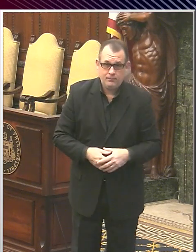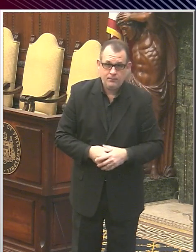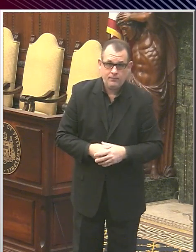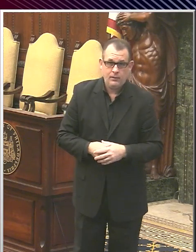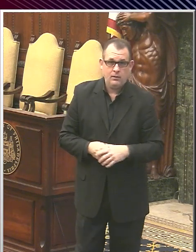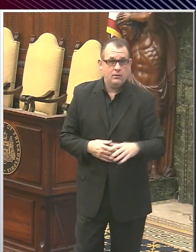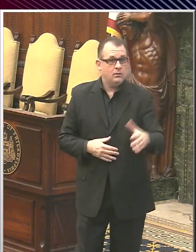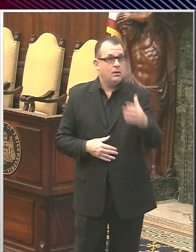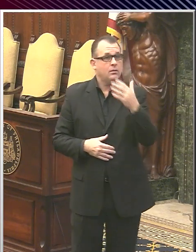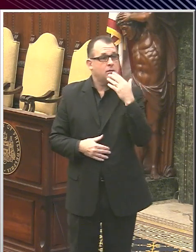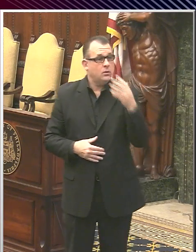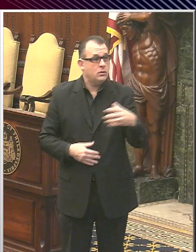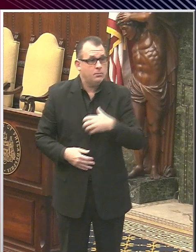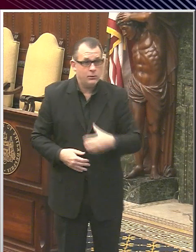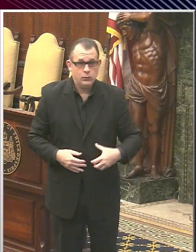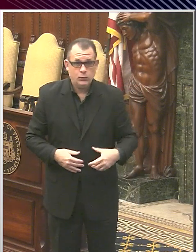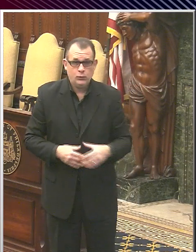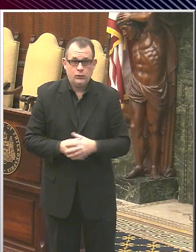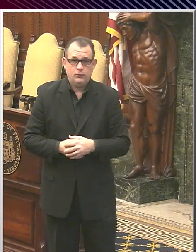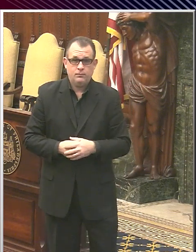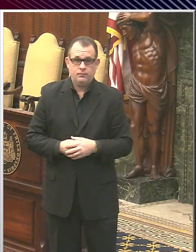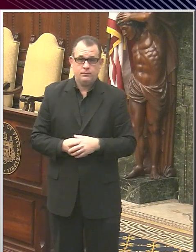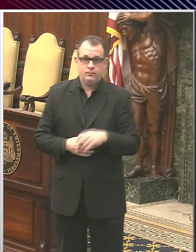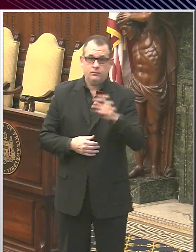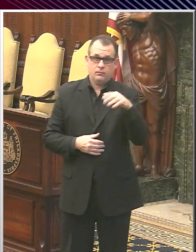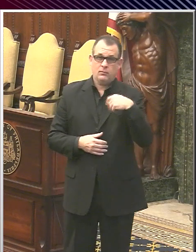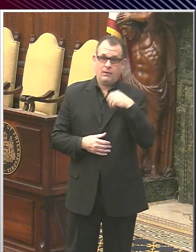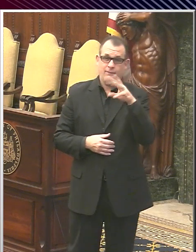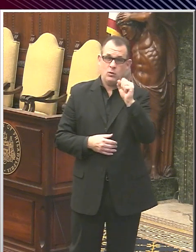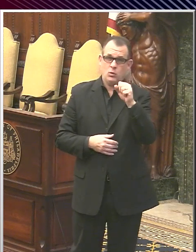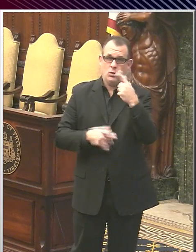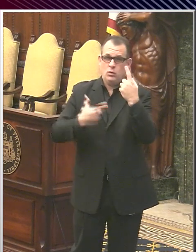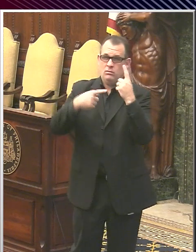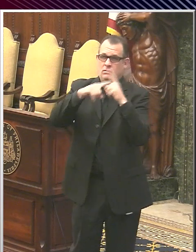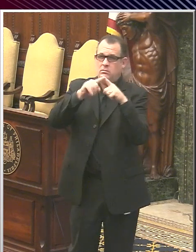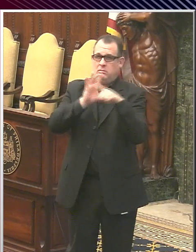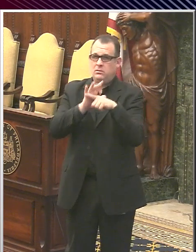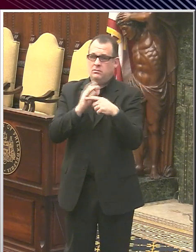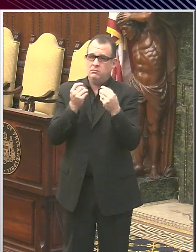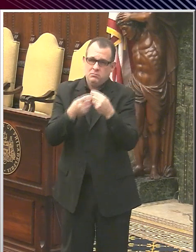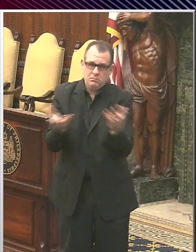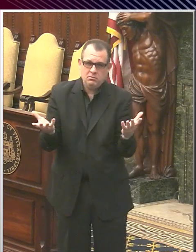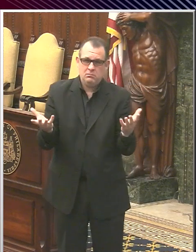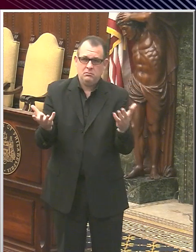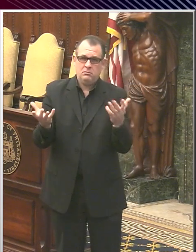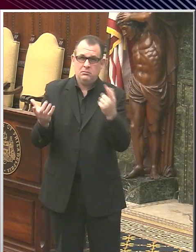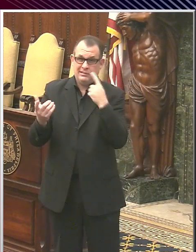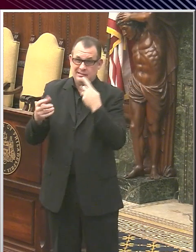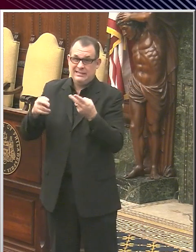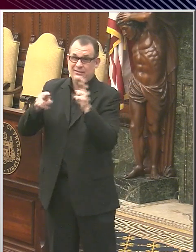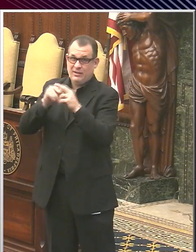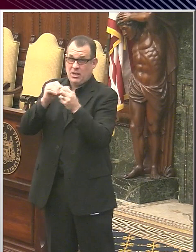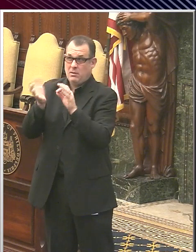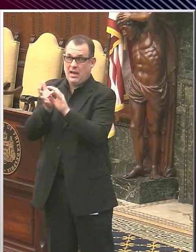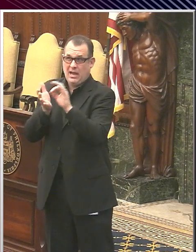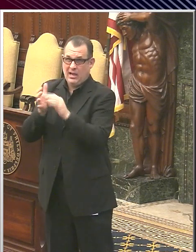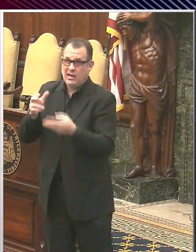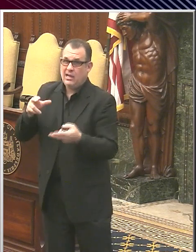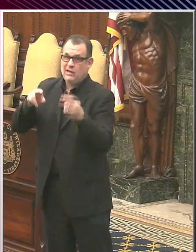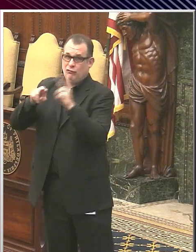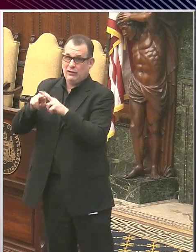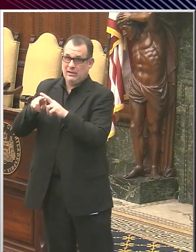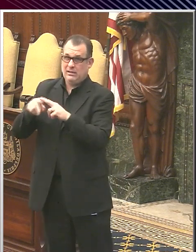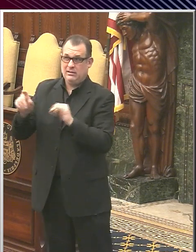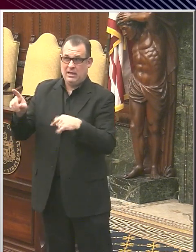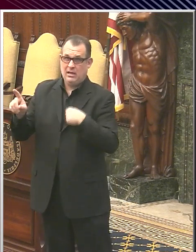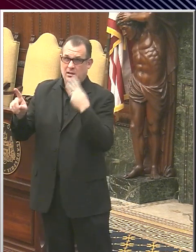Thank you very much, Mayor. I have mixed news today. We're seeing indications of increases in the case counts related to the holidays, and we have